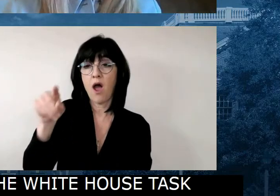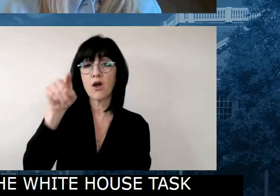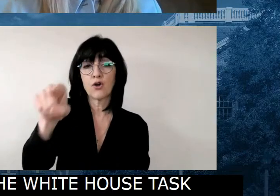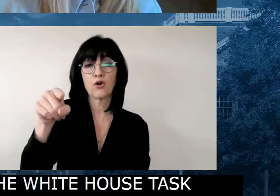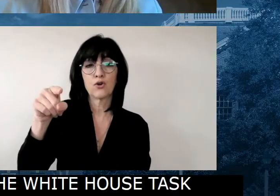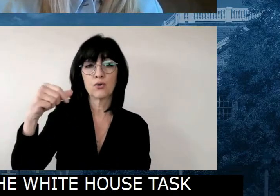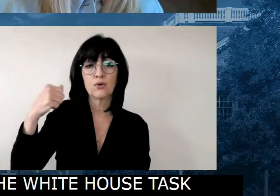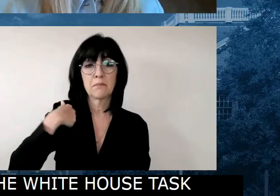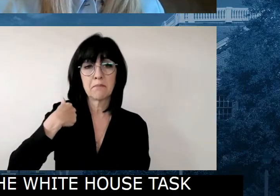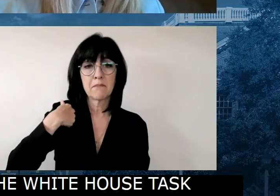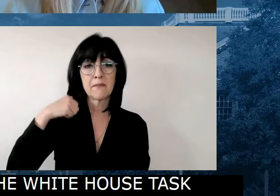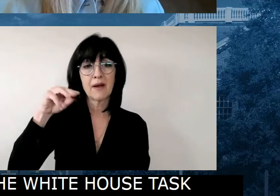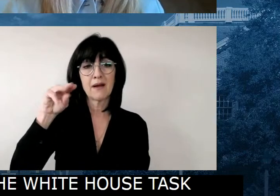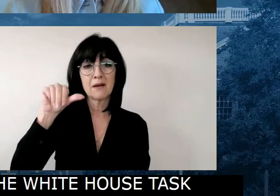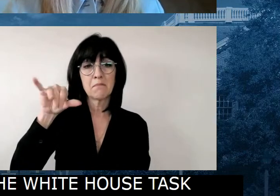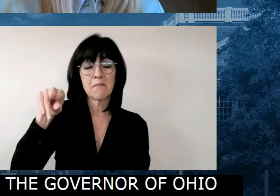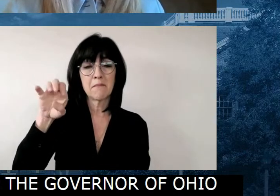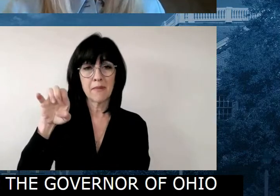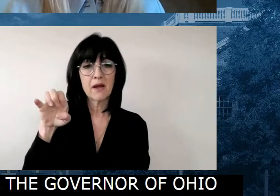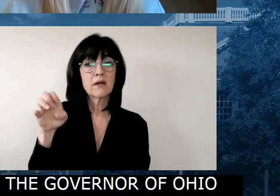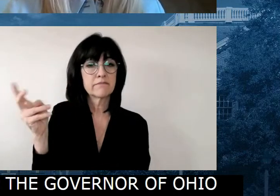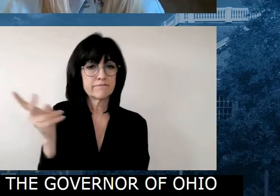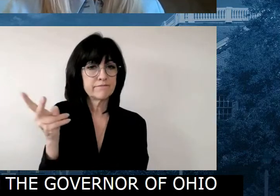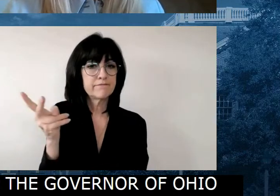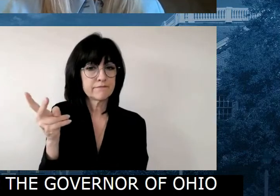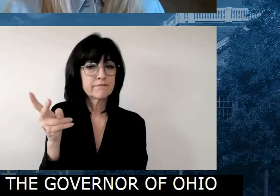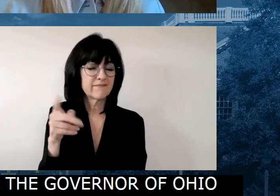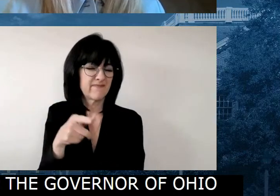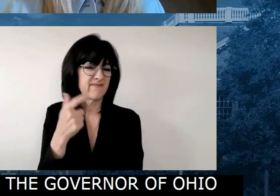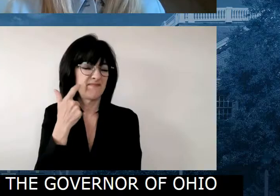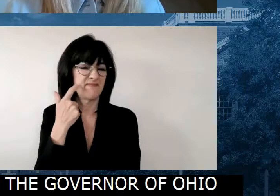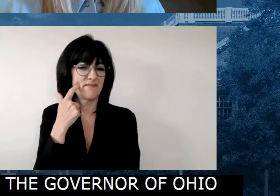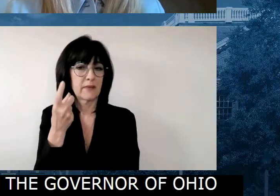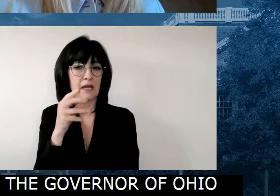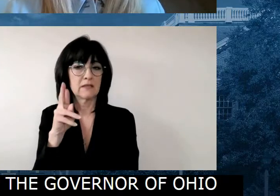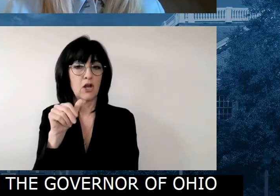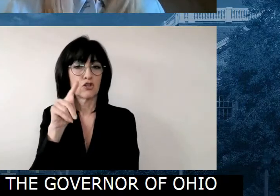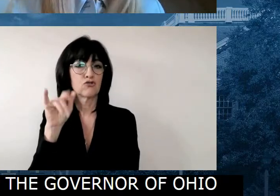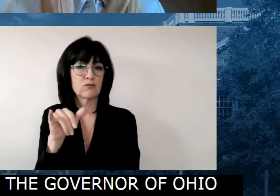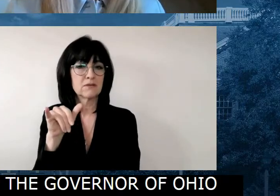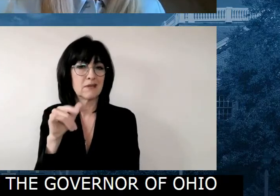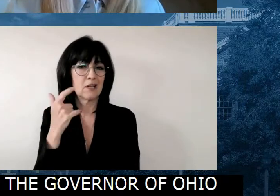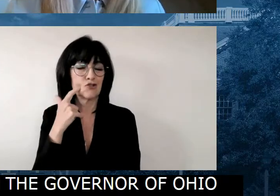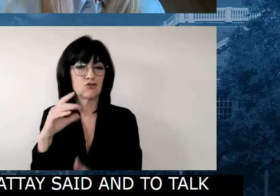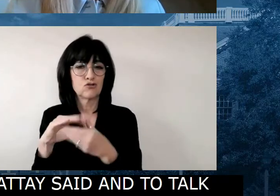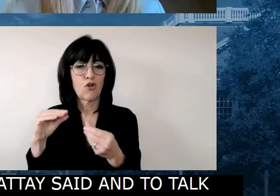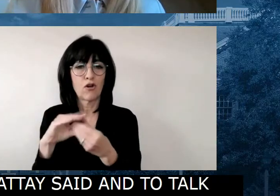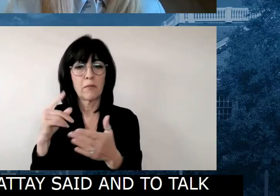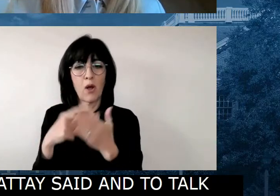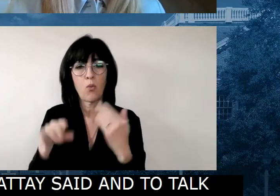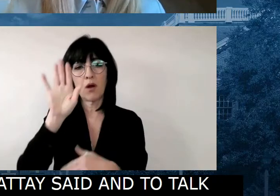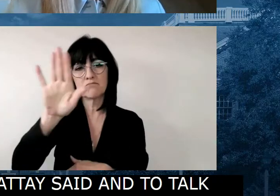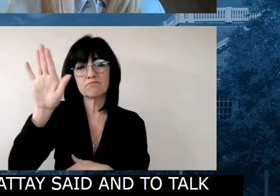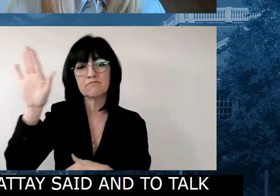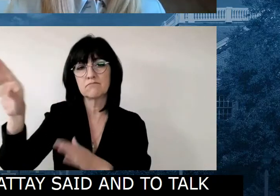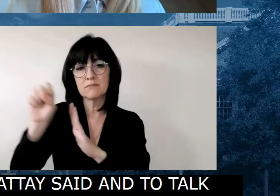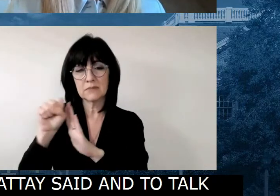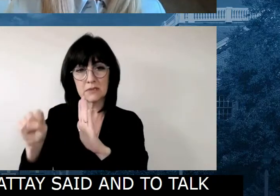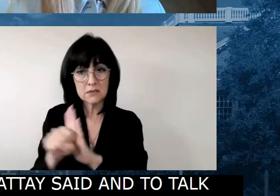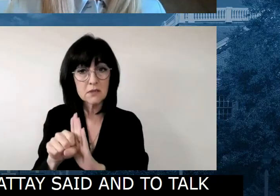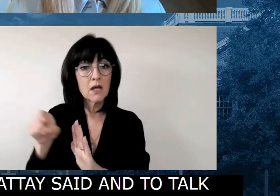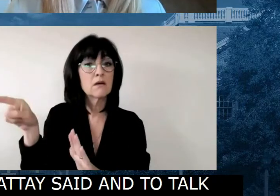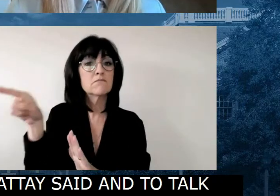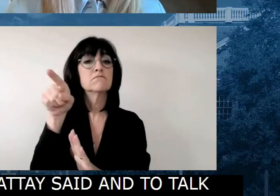Dr. Rattay said, to talk about what they're doing. And we're pleased to have the opportunity to provide the incentives